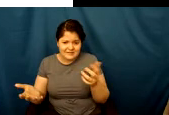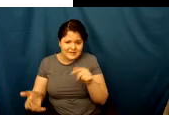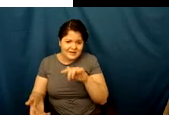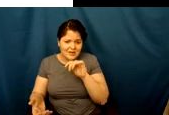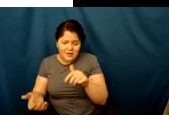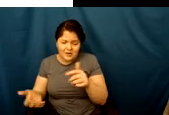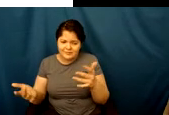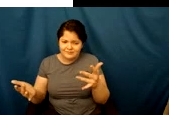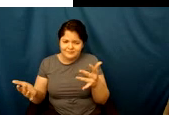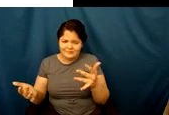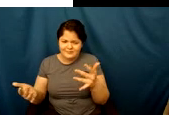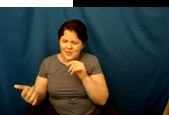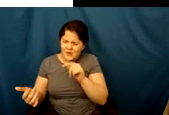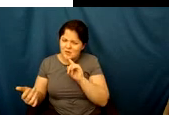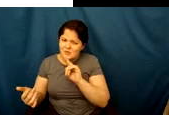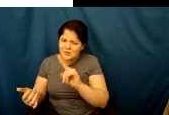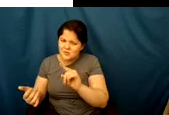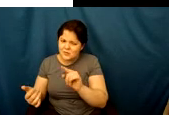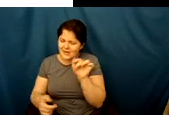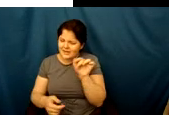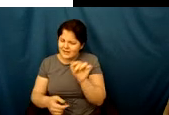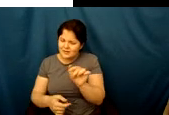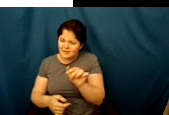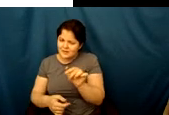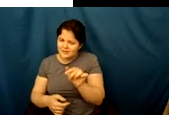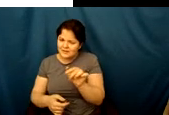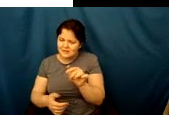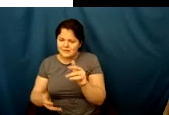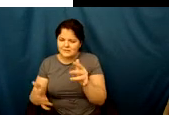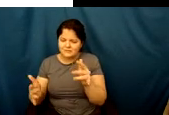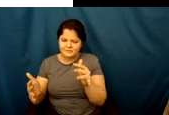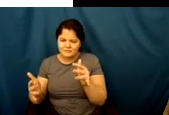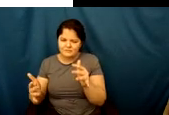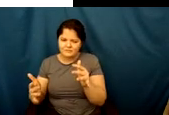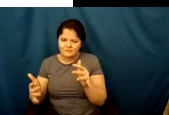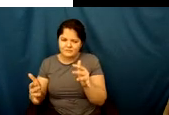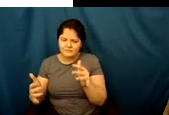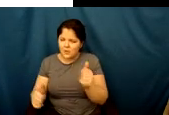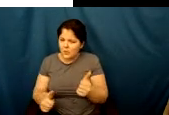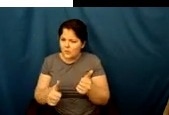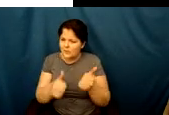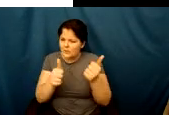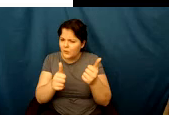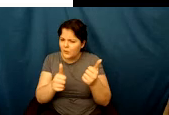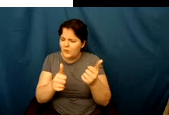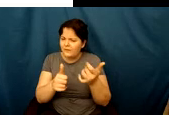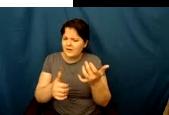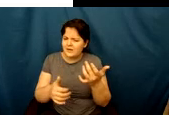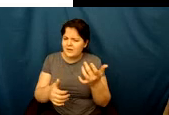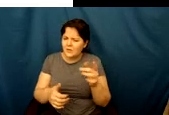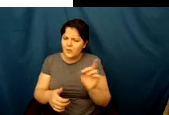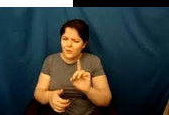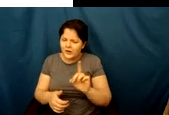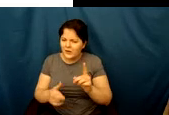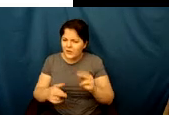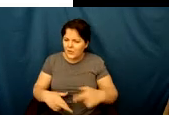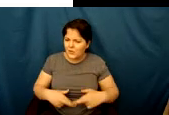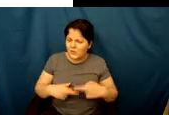not sure that this would actually be really removing where,